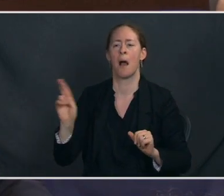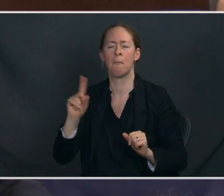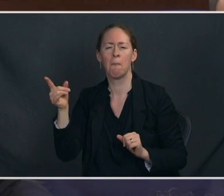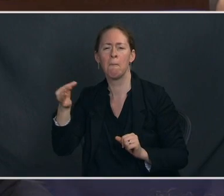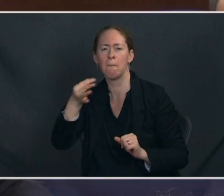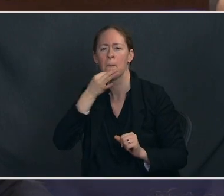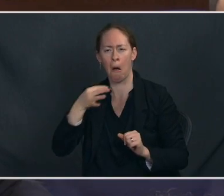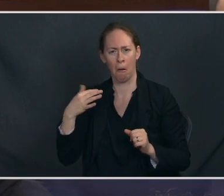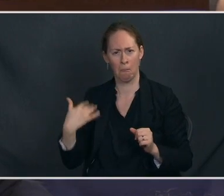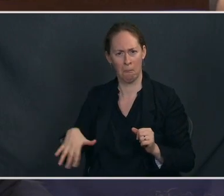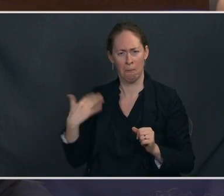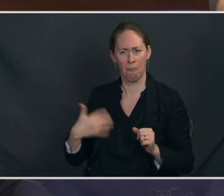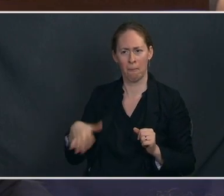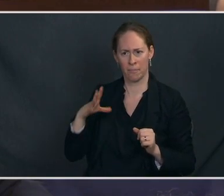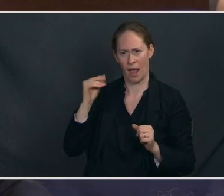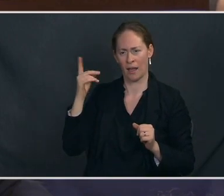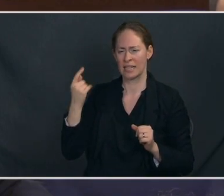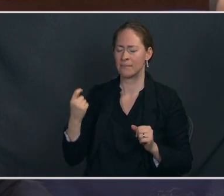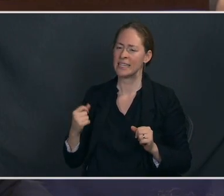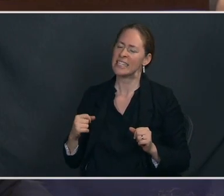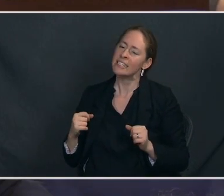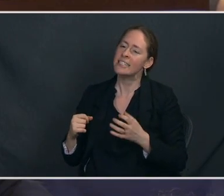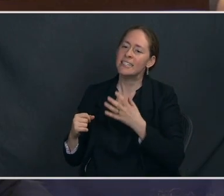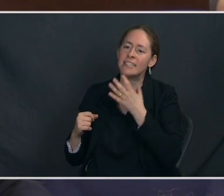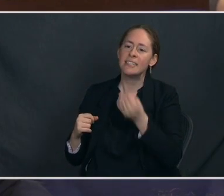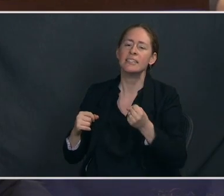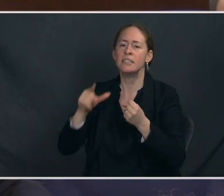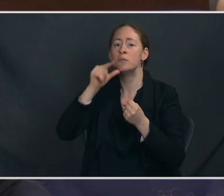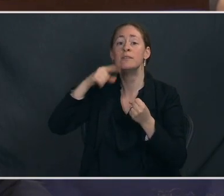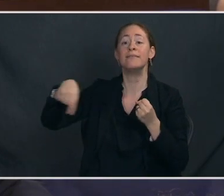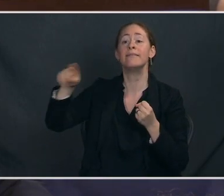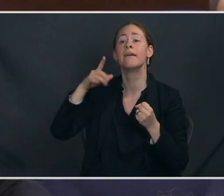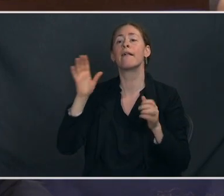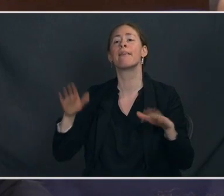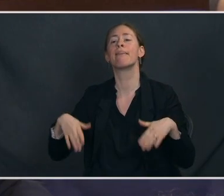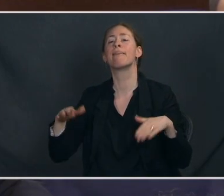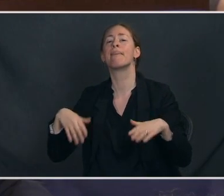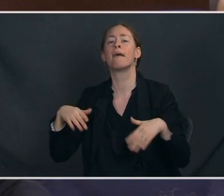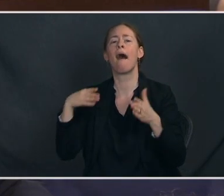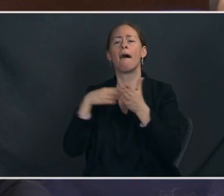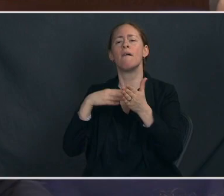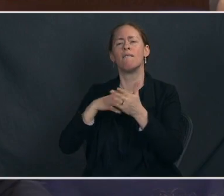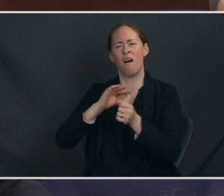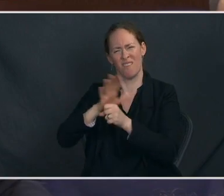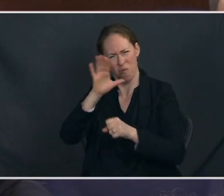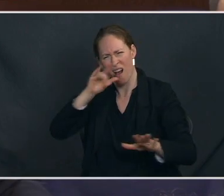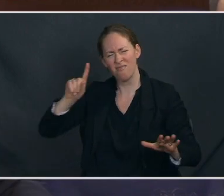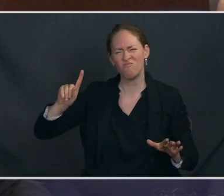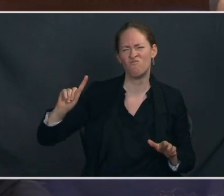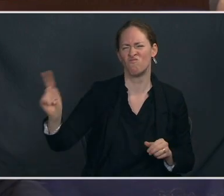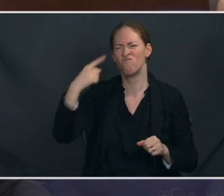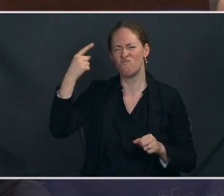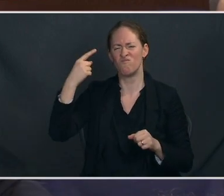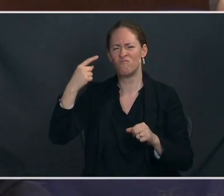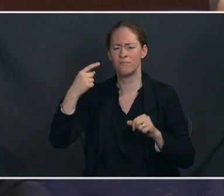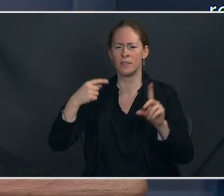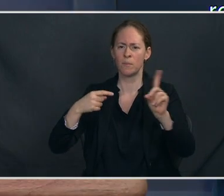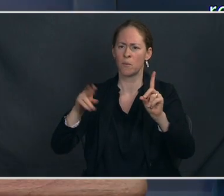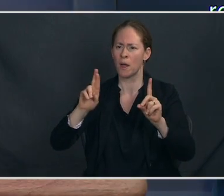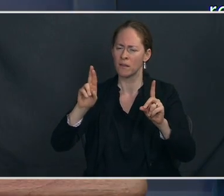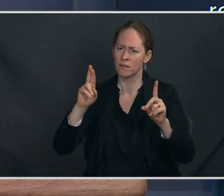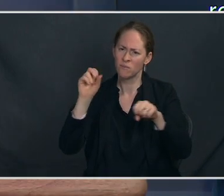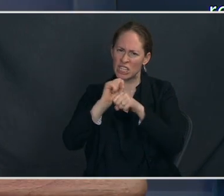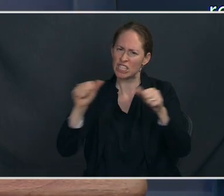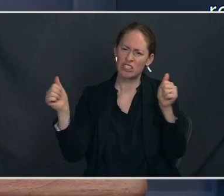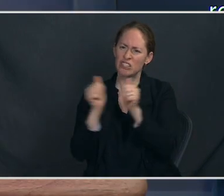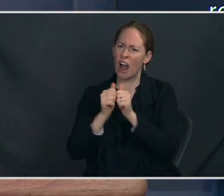COVID relief to sit down in the Oval Office. So why not say to Democrats and Republicans, come to the White House right now, let's hash this out, and let's get it done. Well, I know